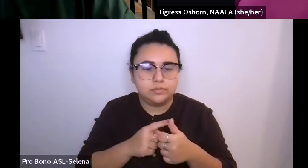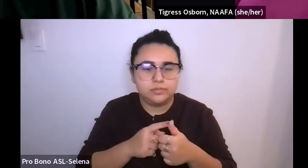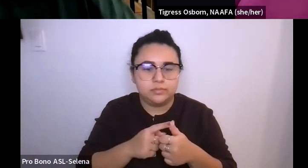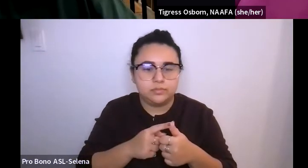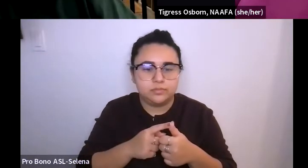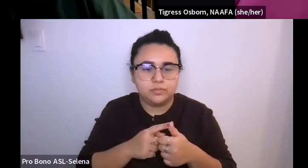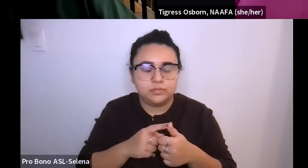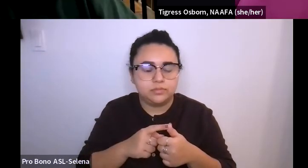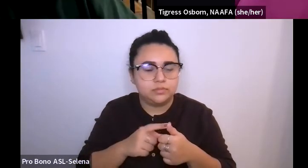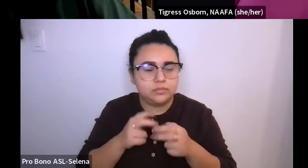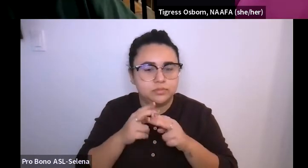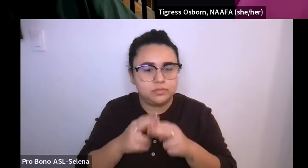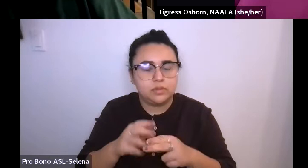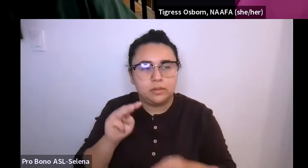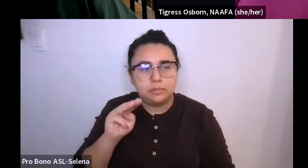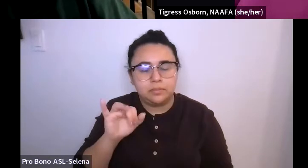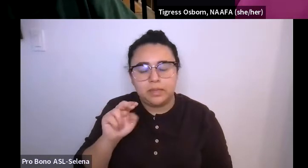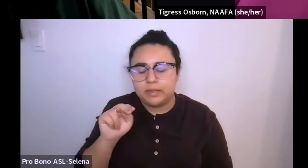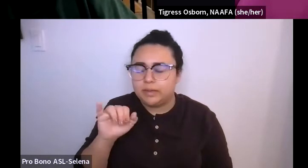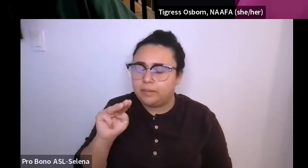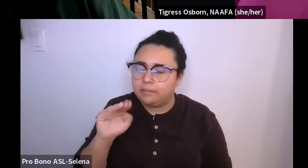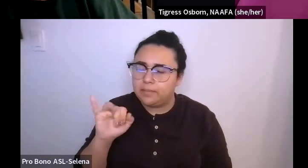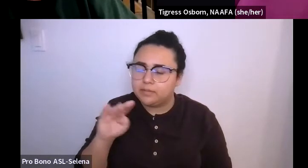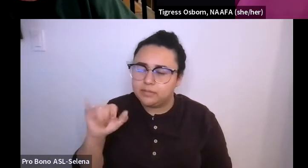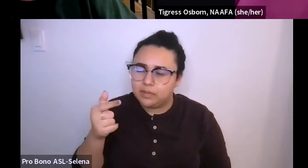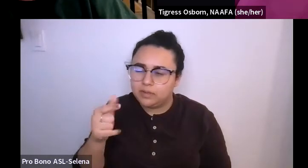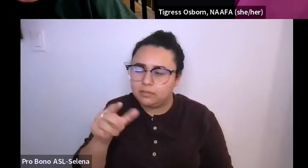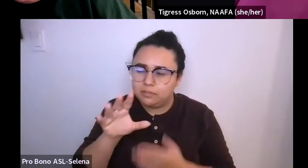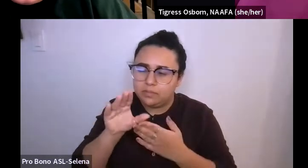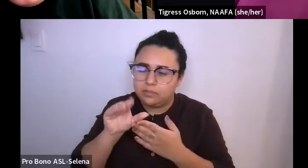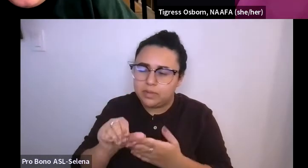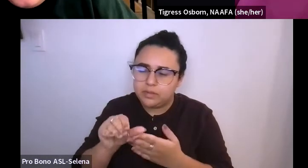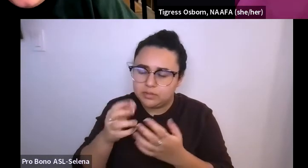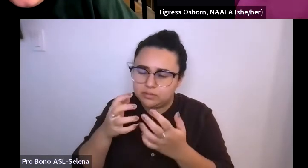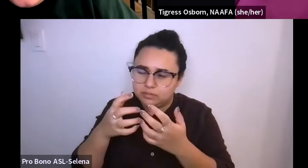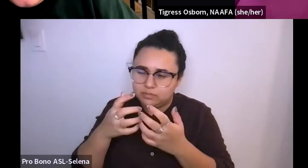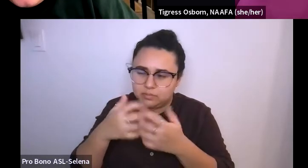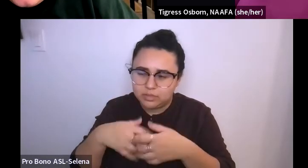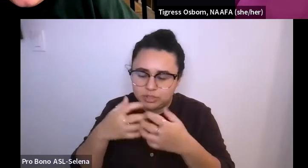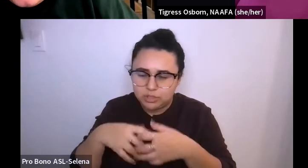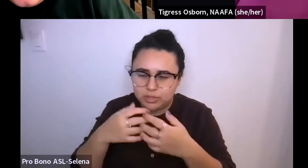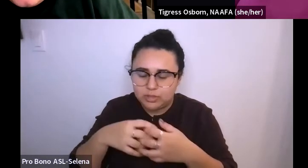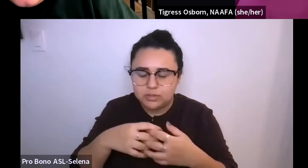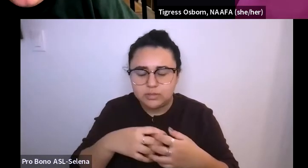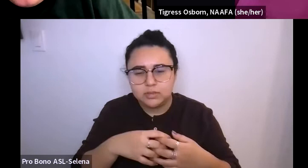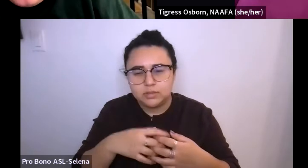something, minimizing, what's it called, like minimizing machines or something?